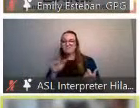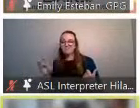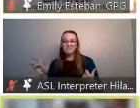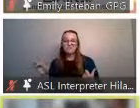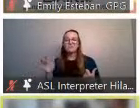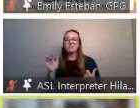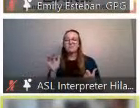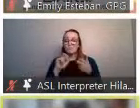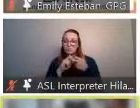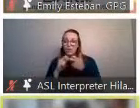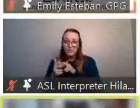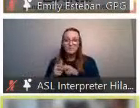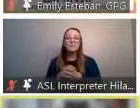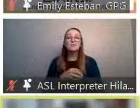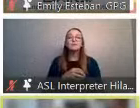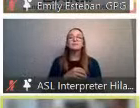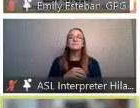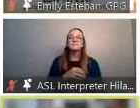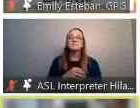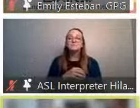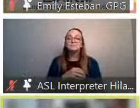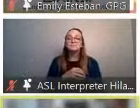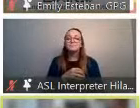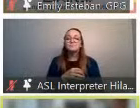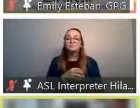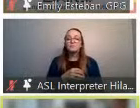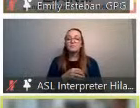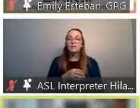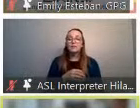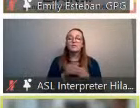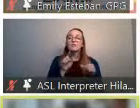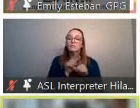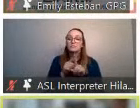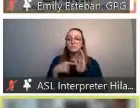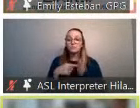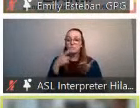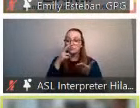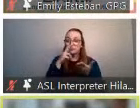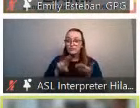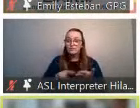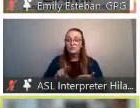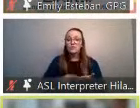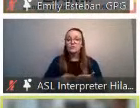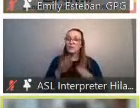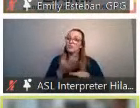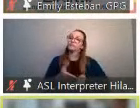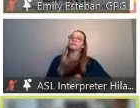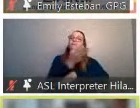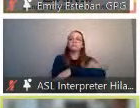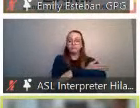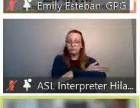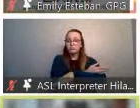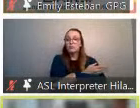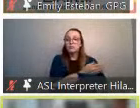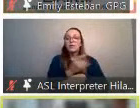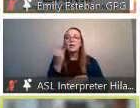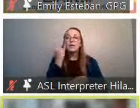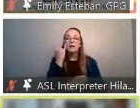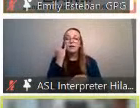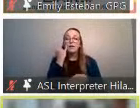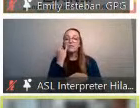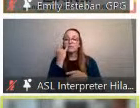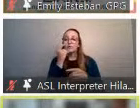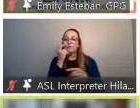Additionally, we saw research that showed significant improvement in preschool practice when targeted support strategies